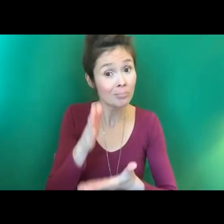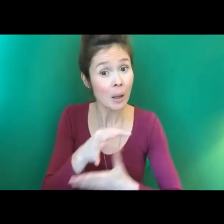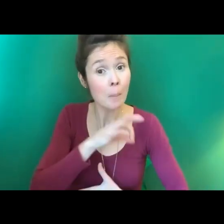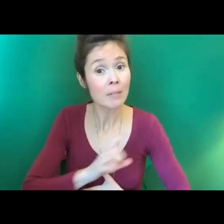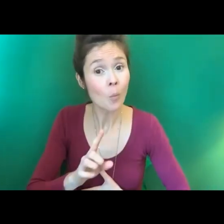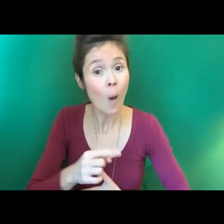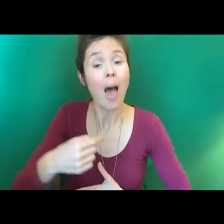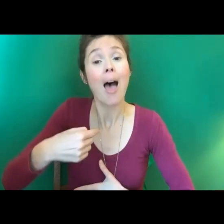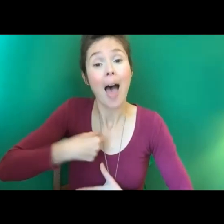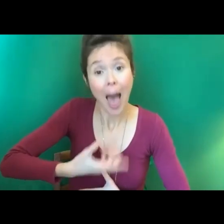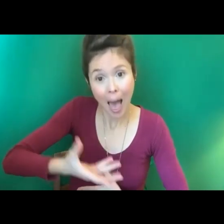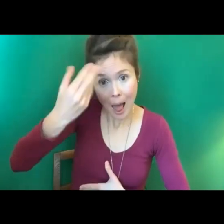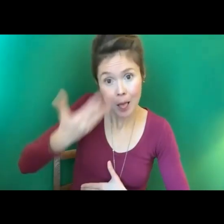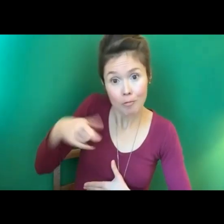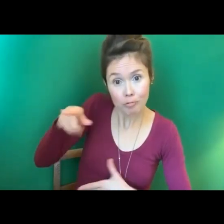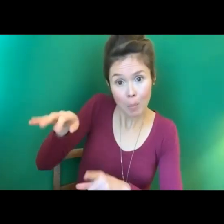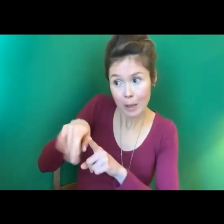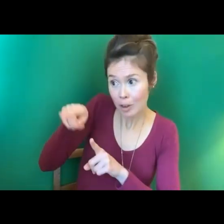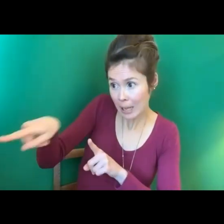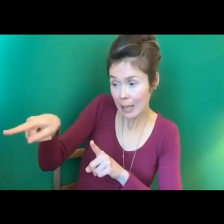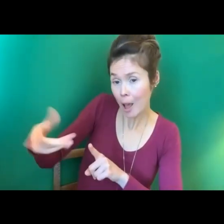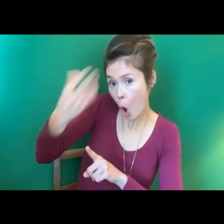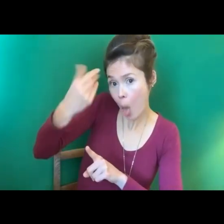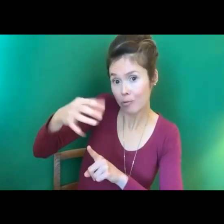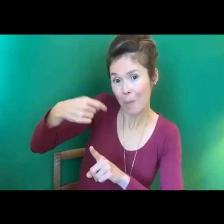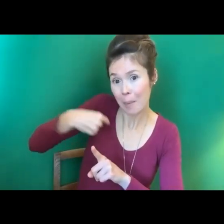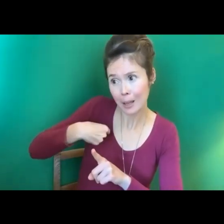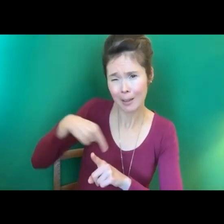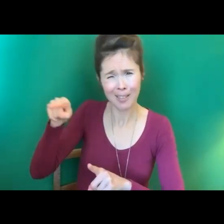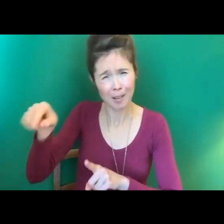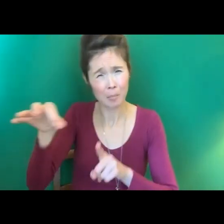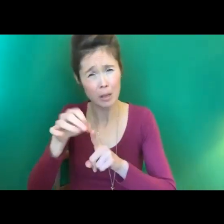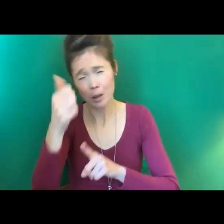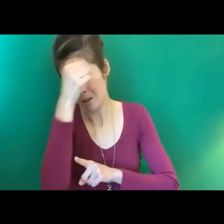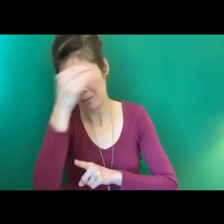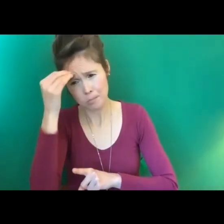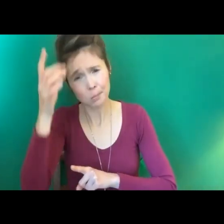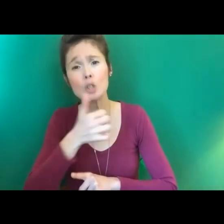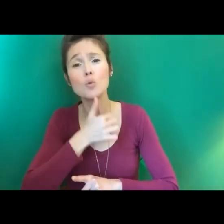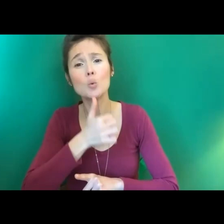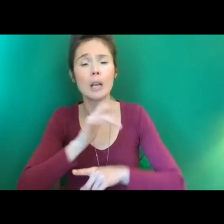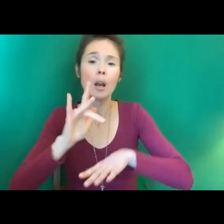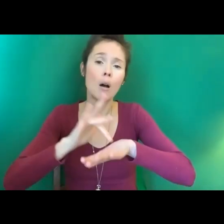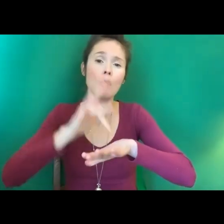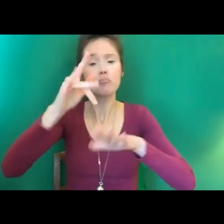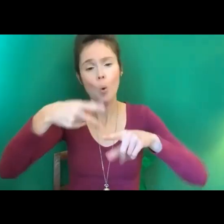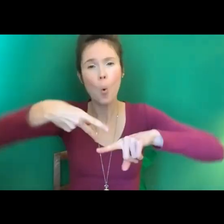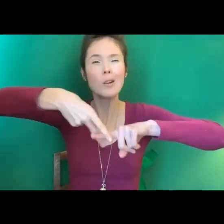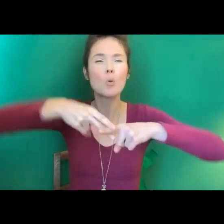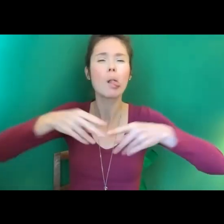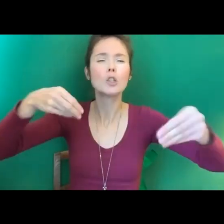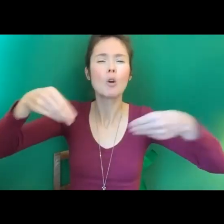lot of experience of using stuff like Logic and Pro Tools, sorry,